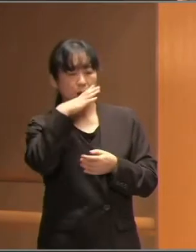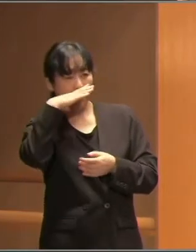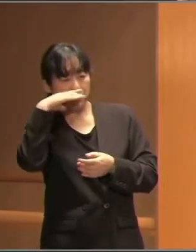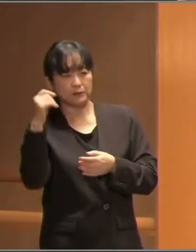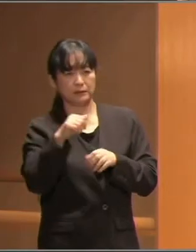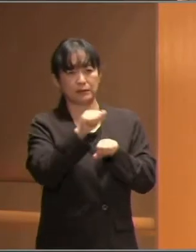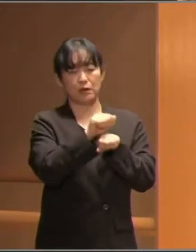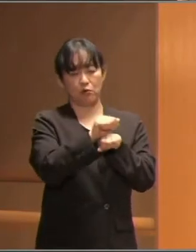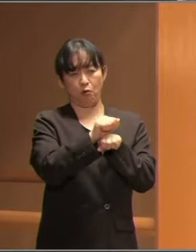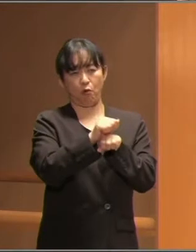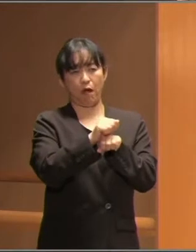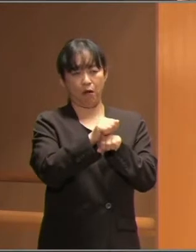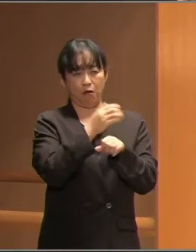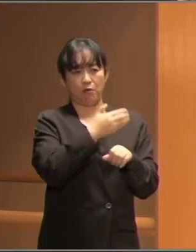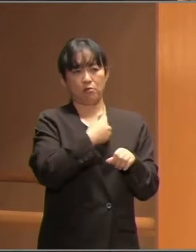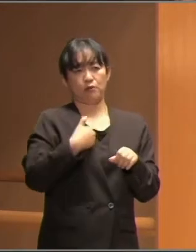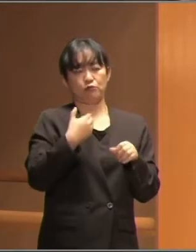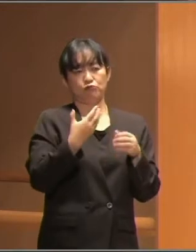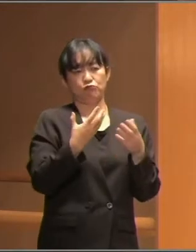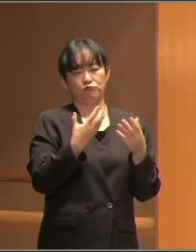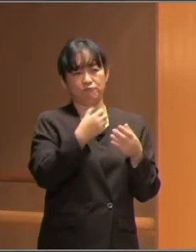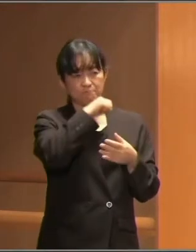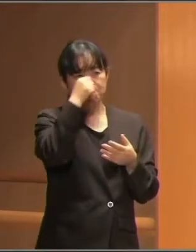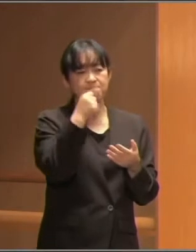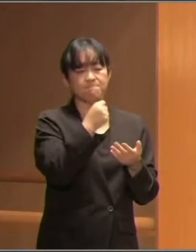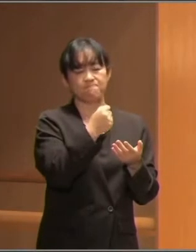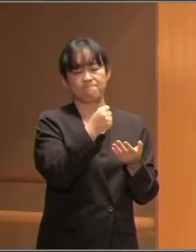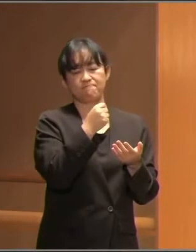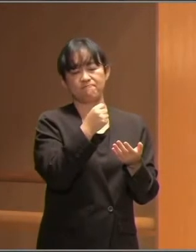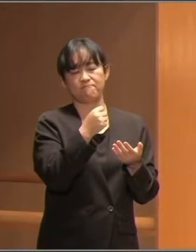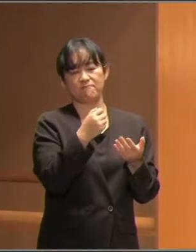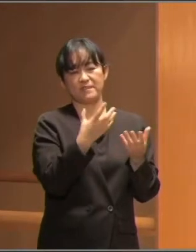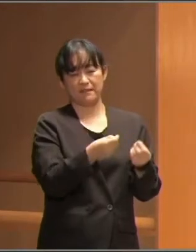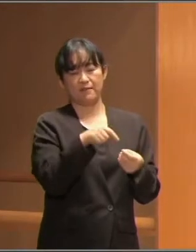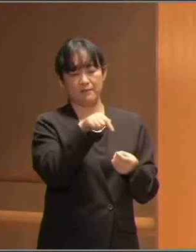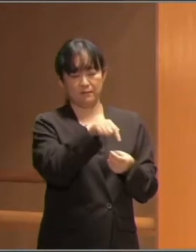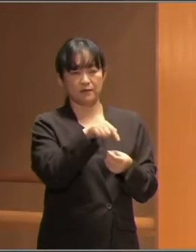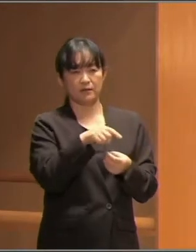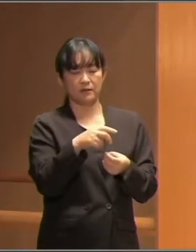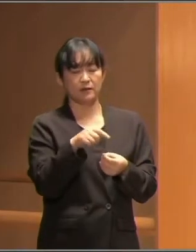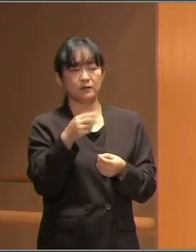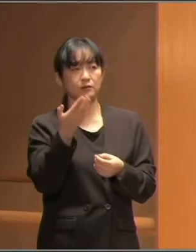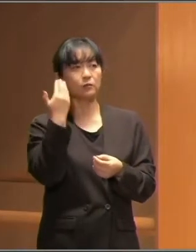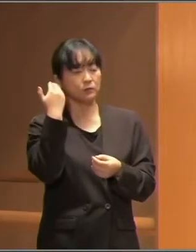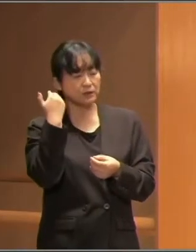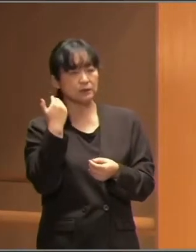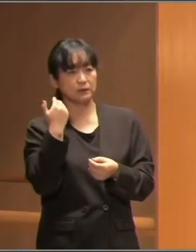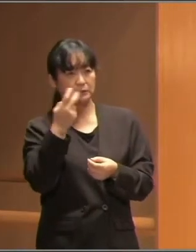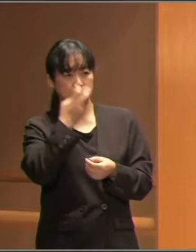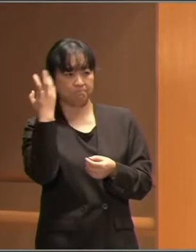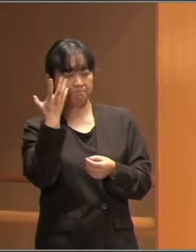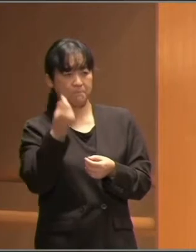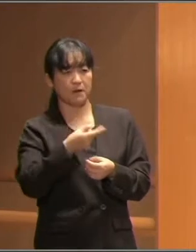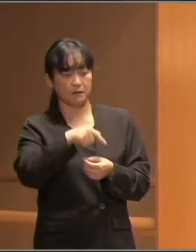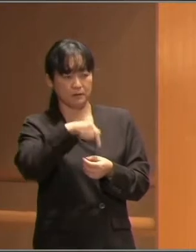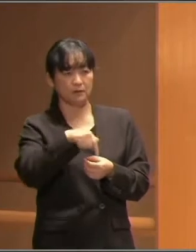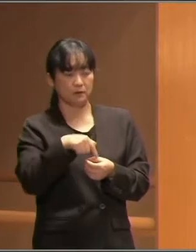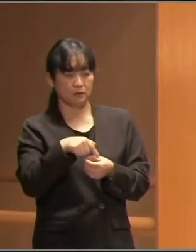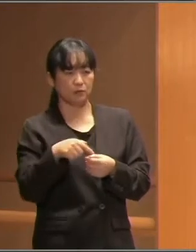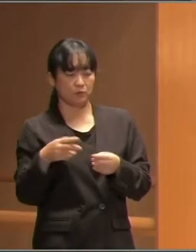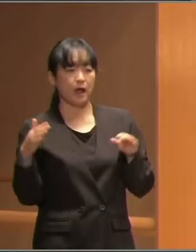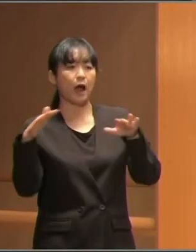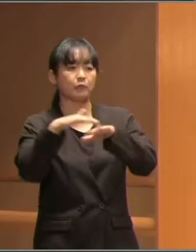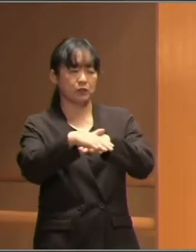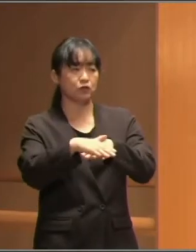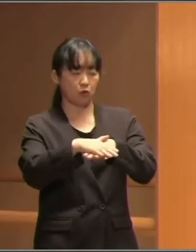good material can be generated. That's what we obtained back then. We named this nylon